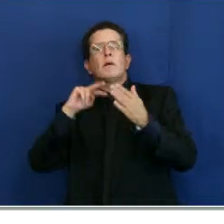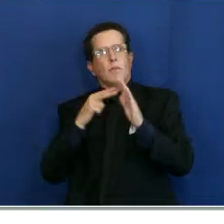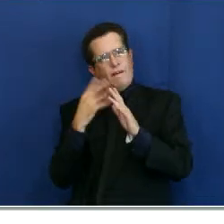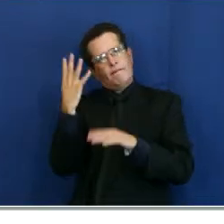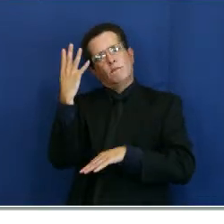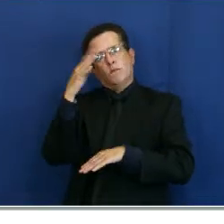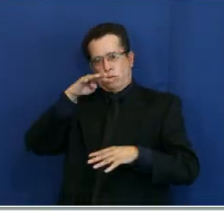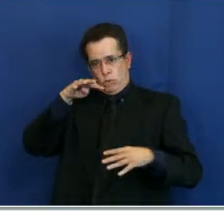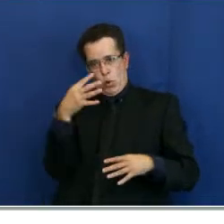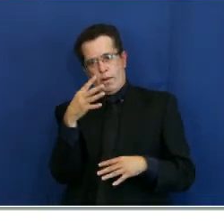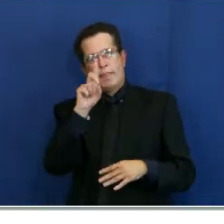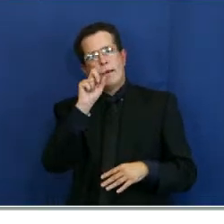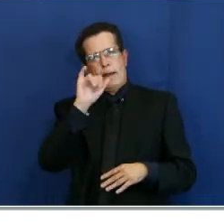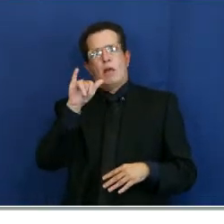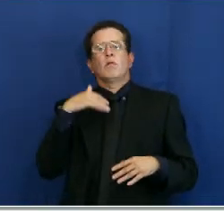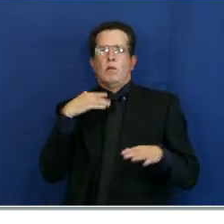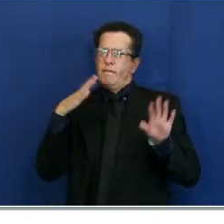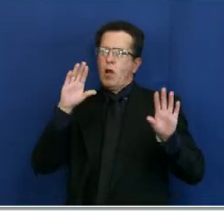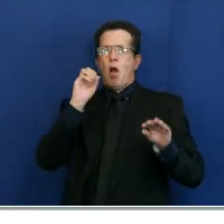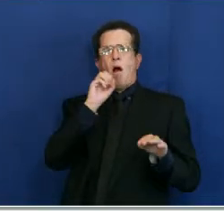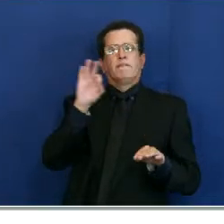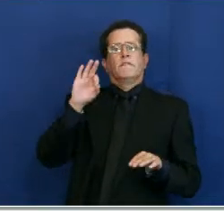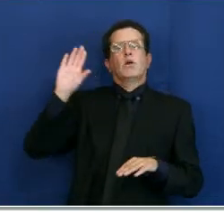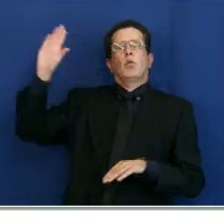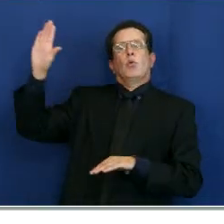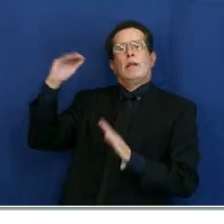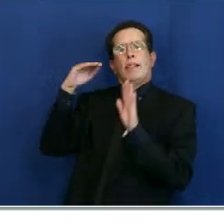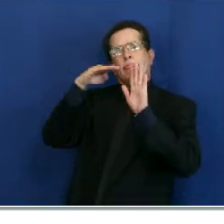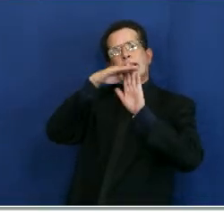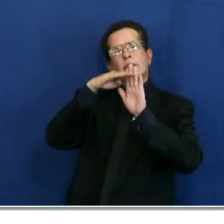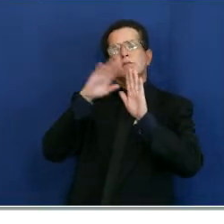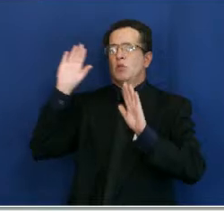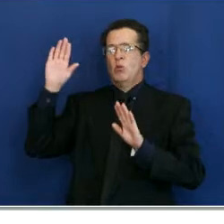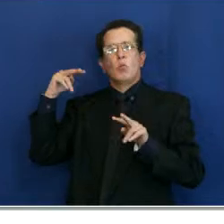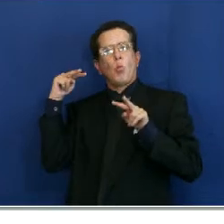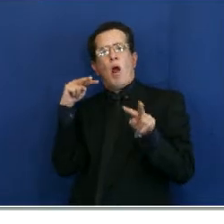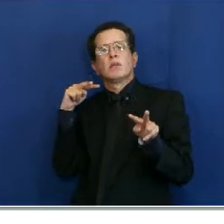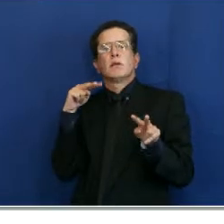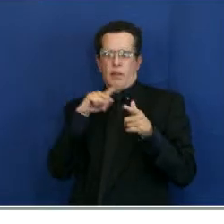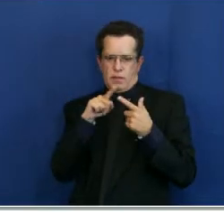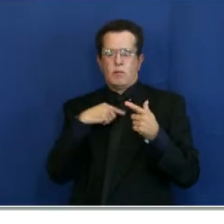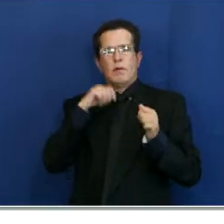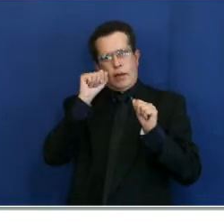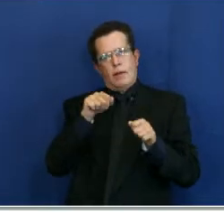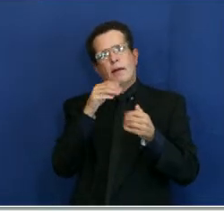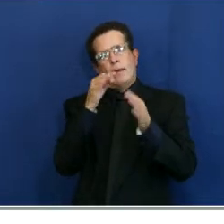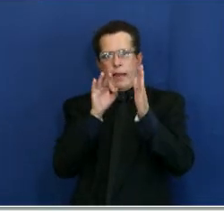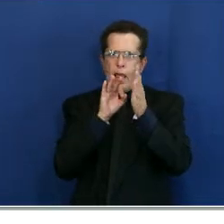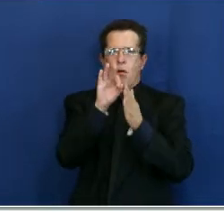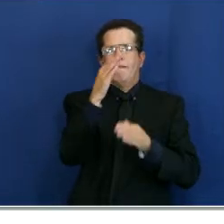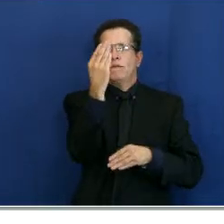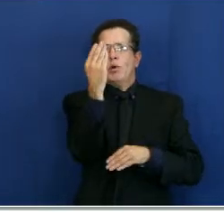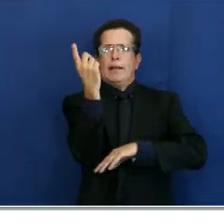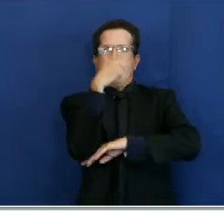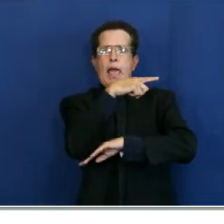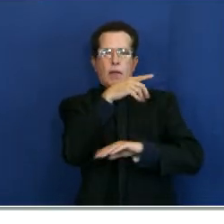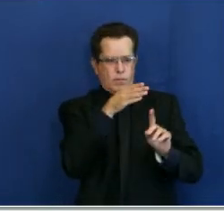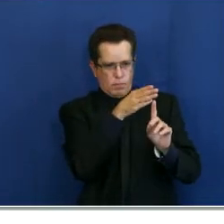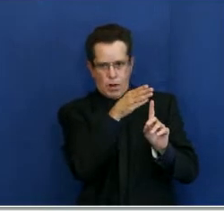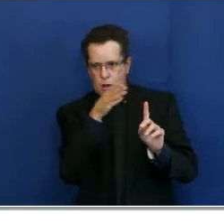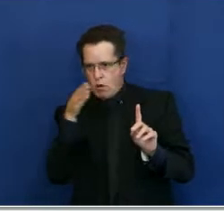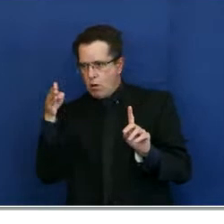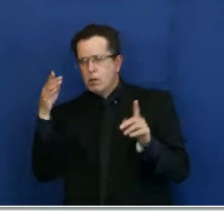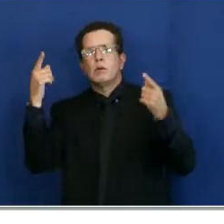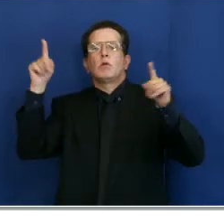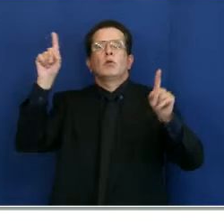the monitoring list, and we begin countdown for that 14-day period for schools to be open. If we go to the next